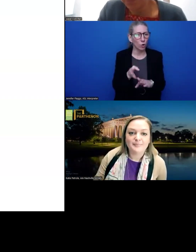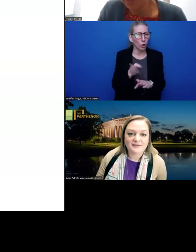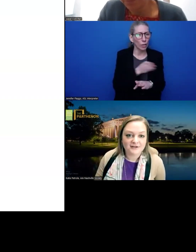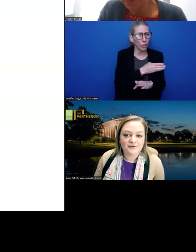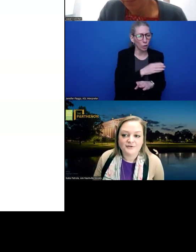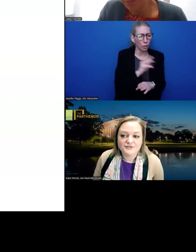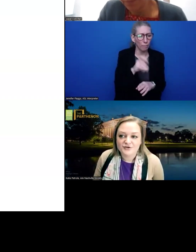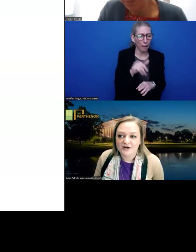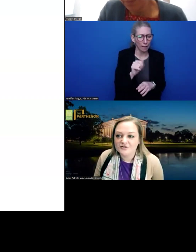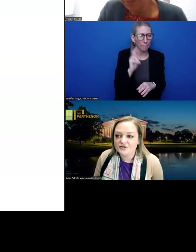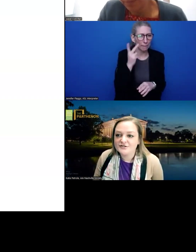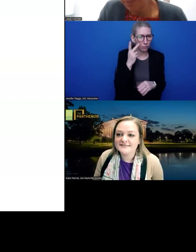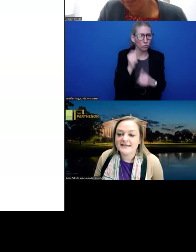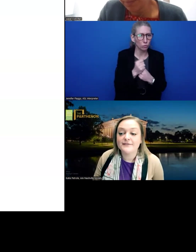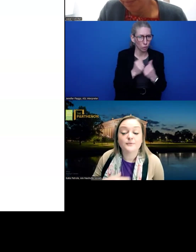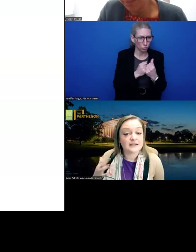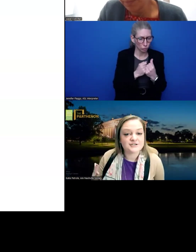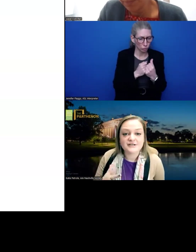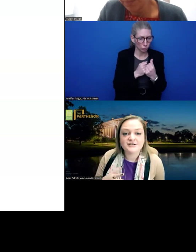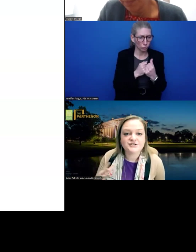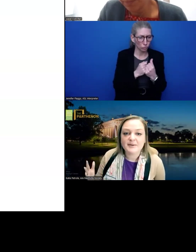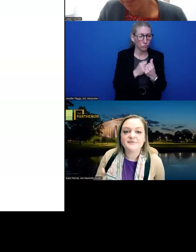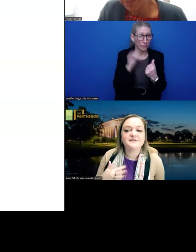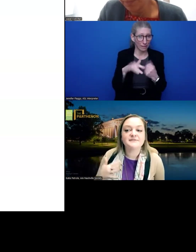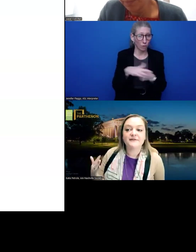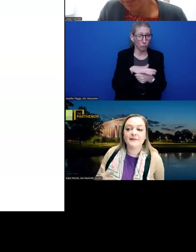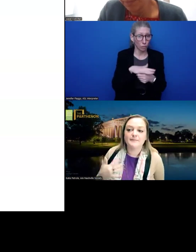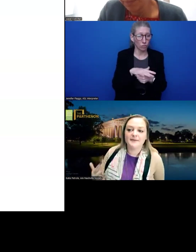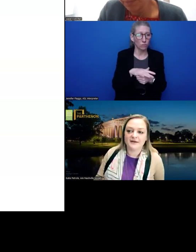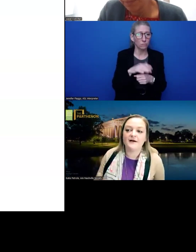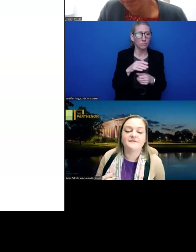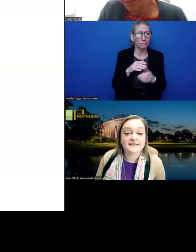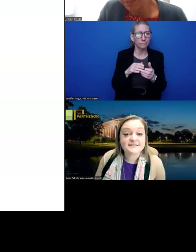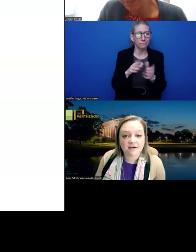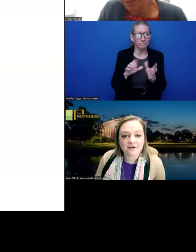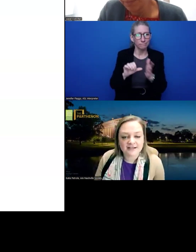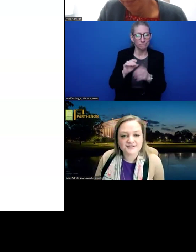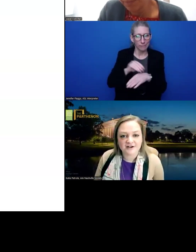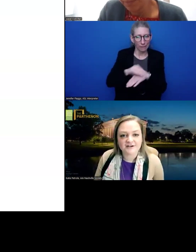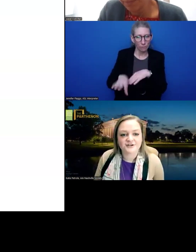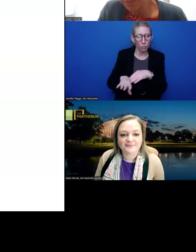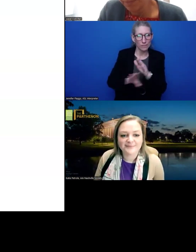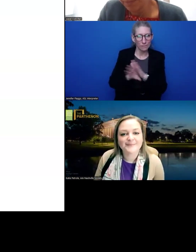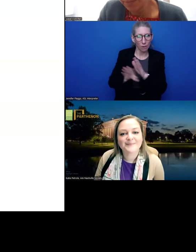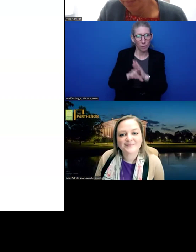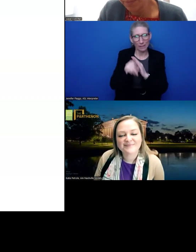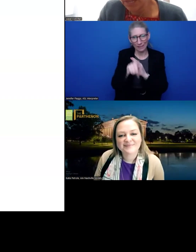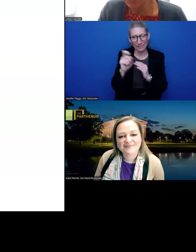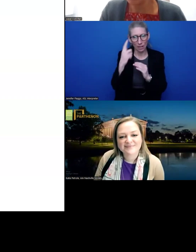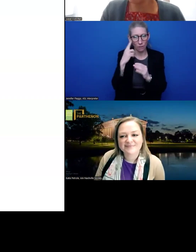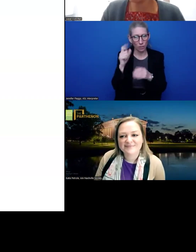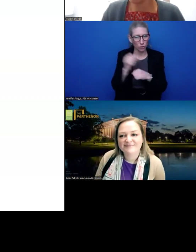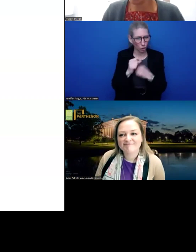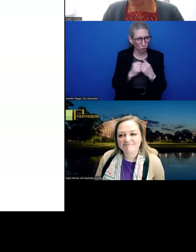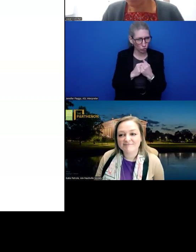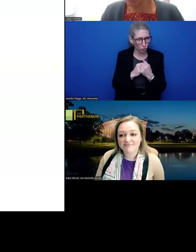Maya political structures in the region shape the development of this governing structure?